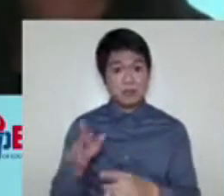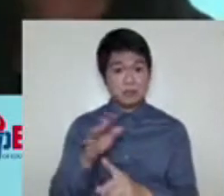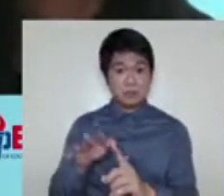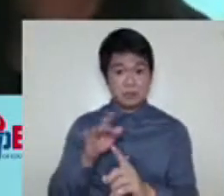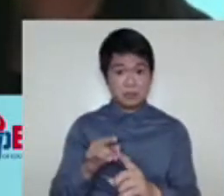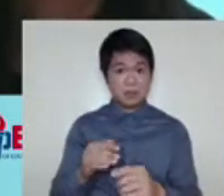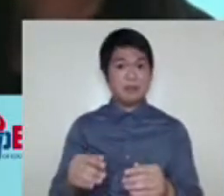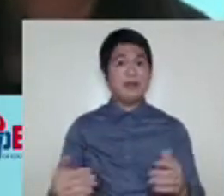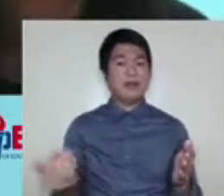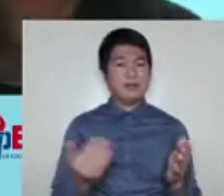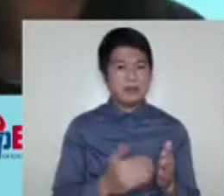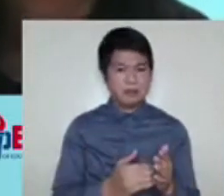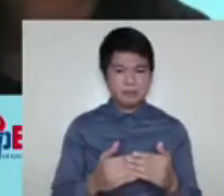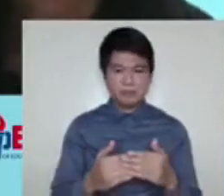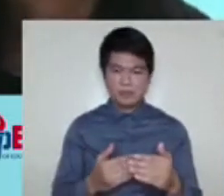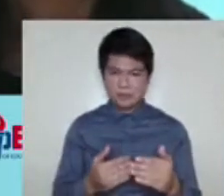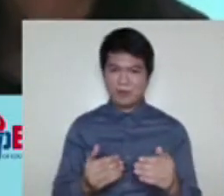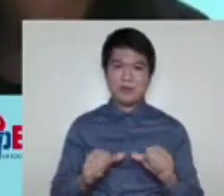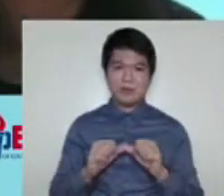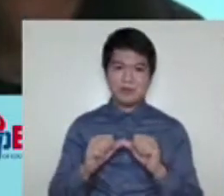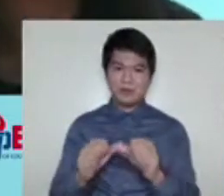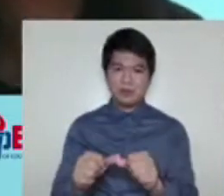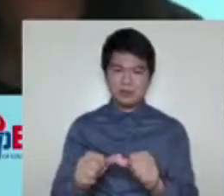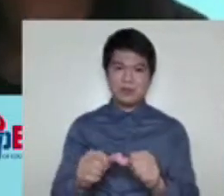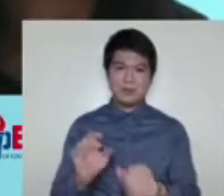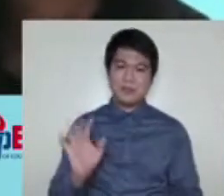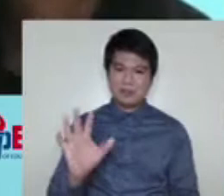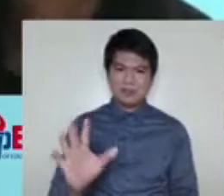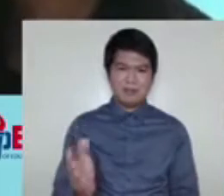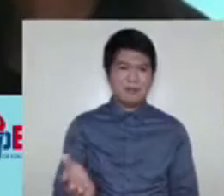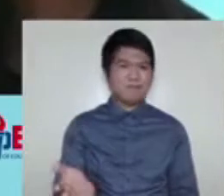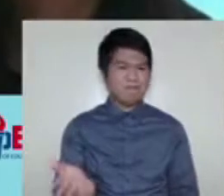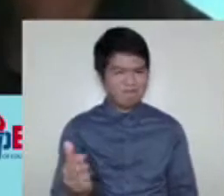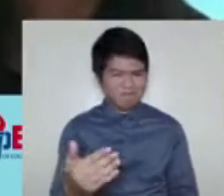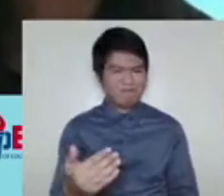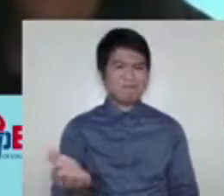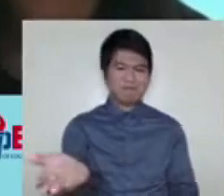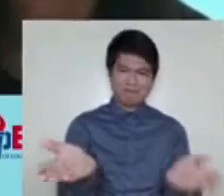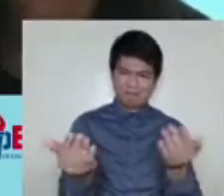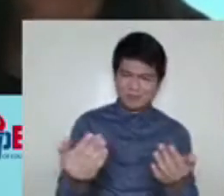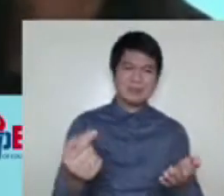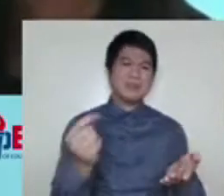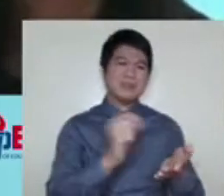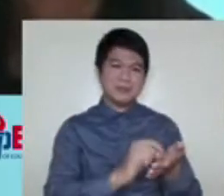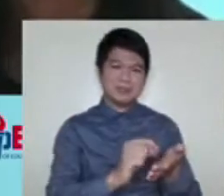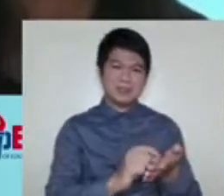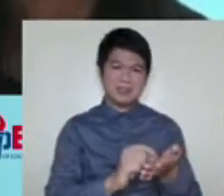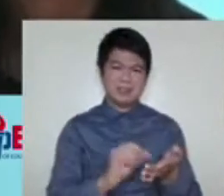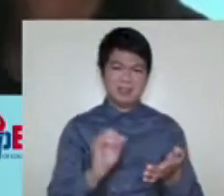forward this presentation, I encourage you to take down notes, especially your questions or clarifications, because